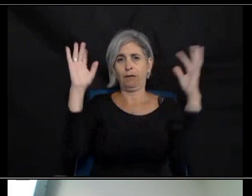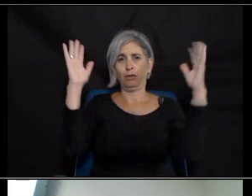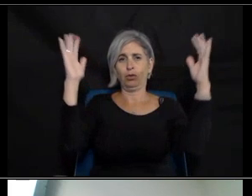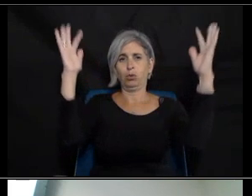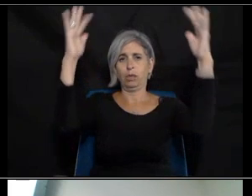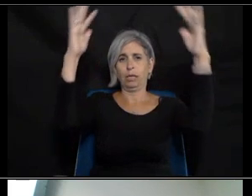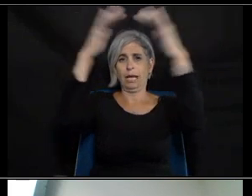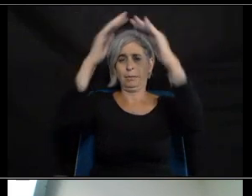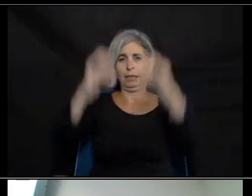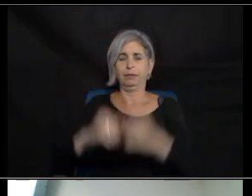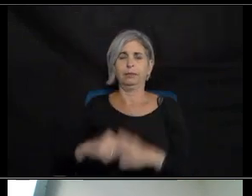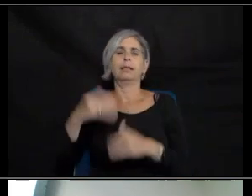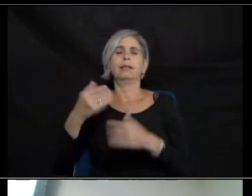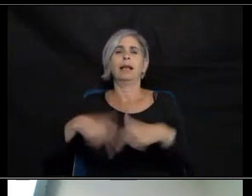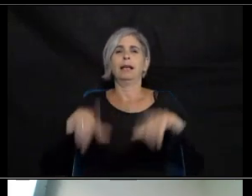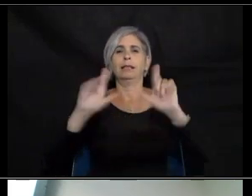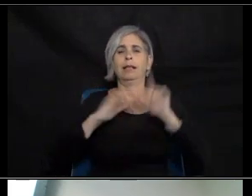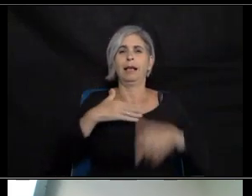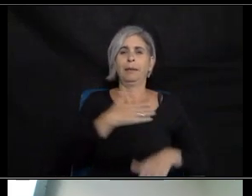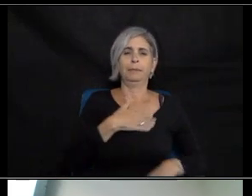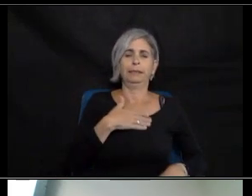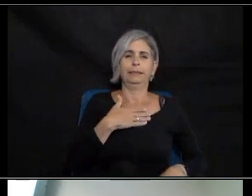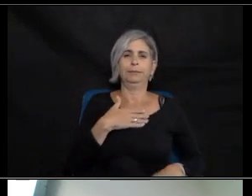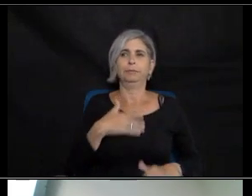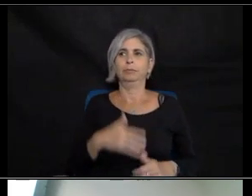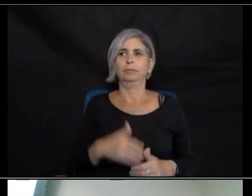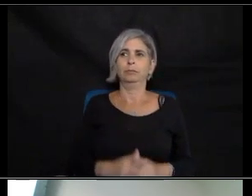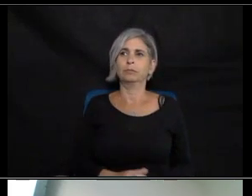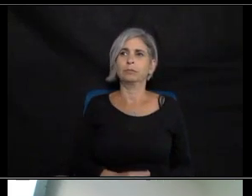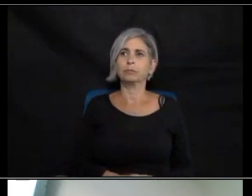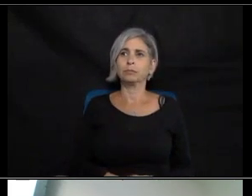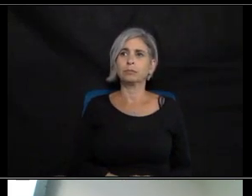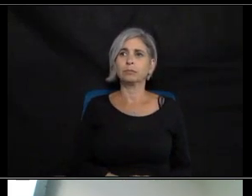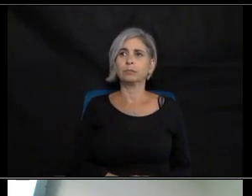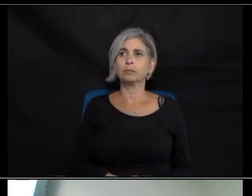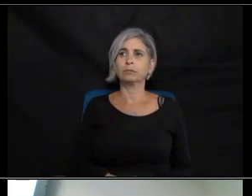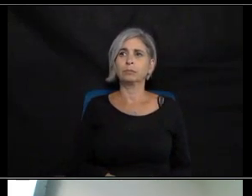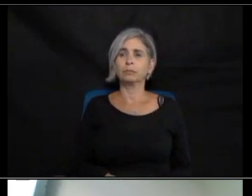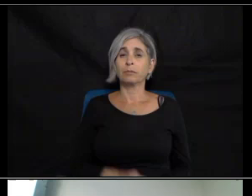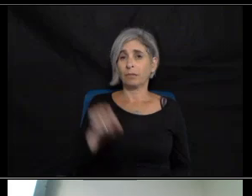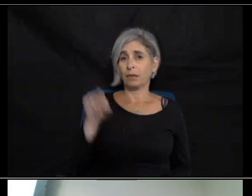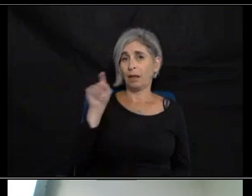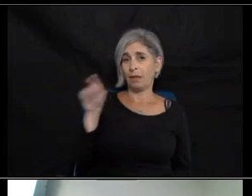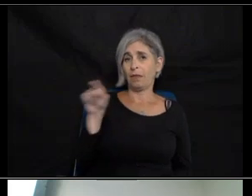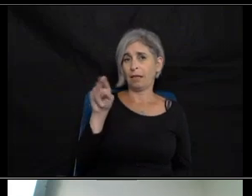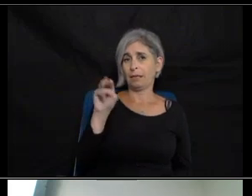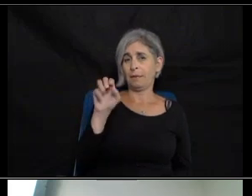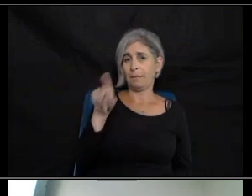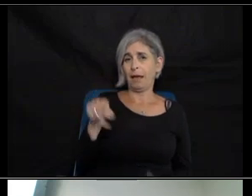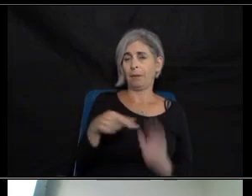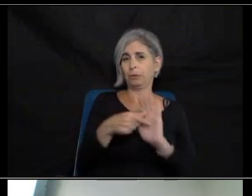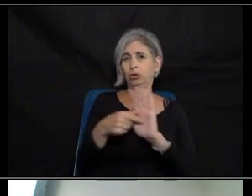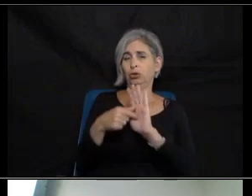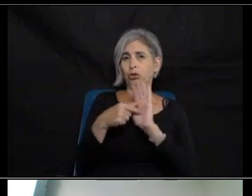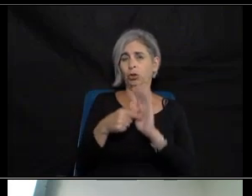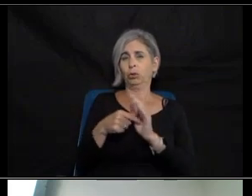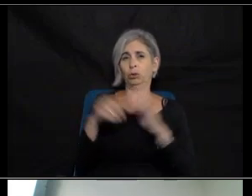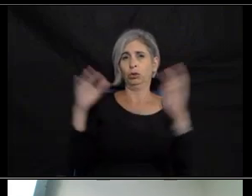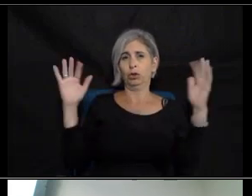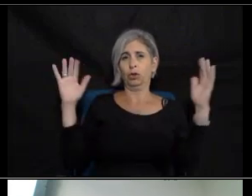please. This map shows the tree canopy coverage